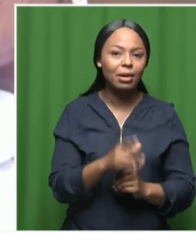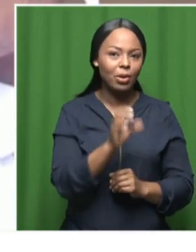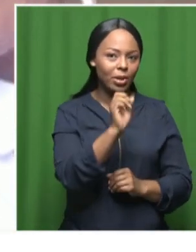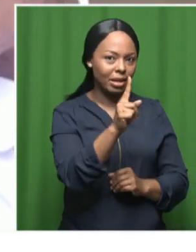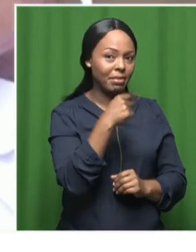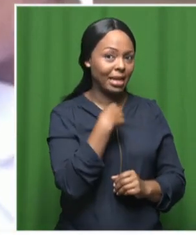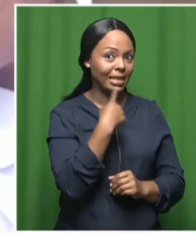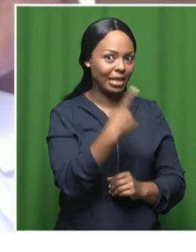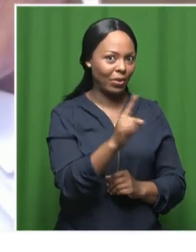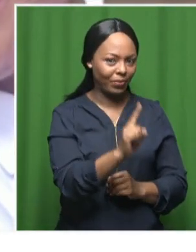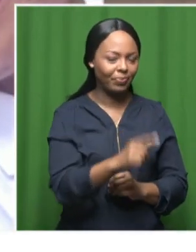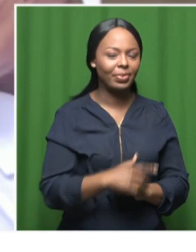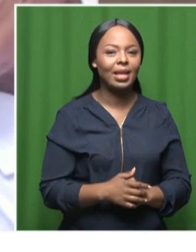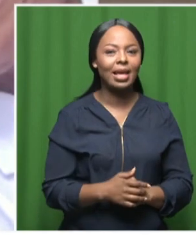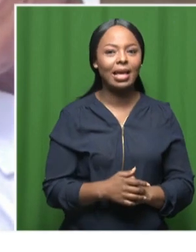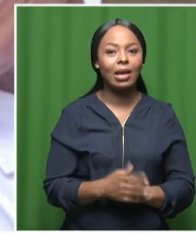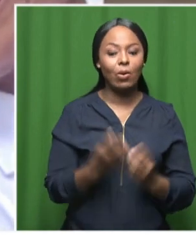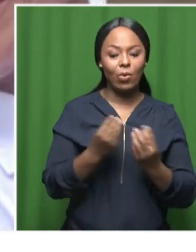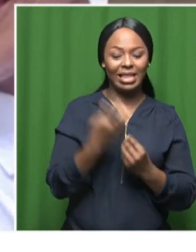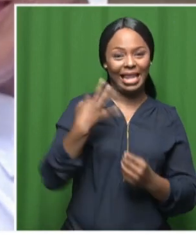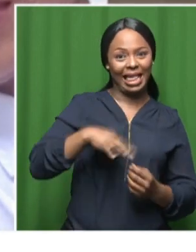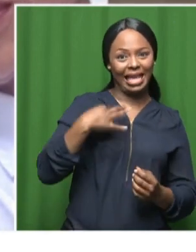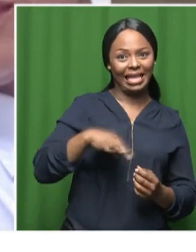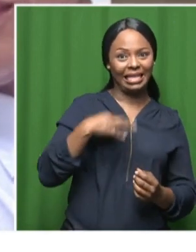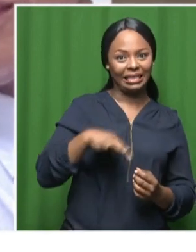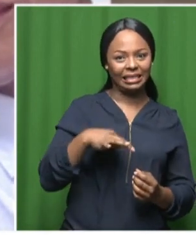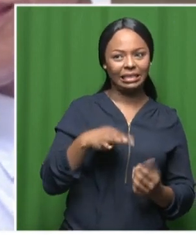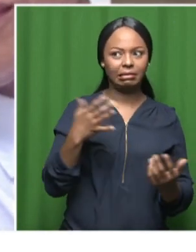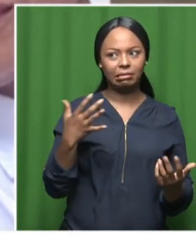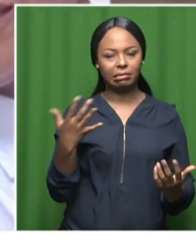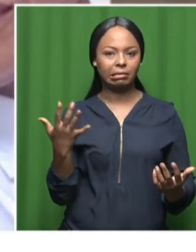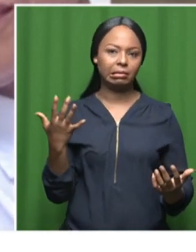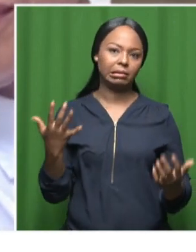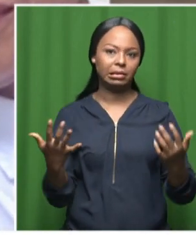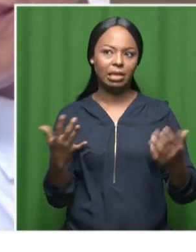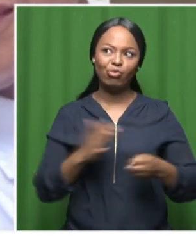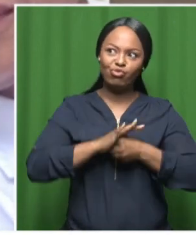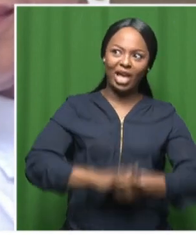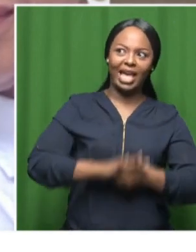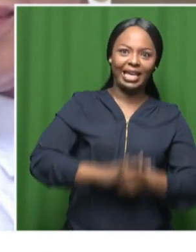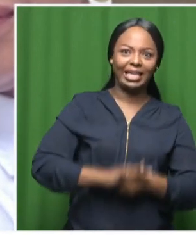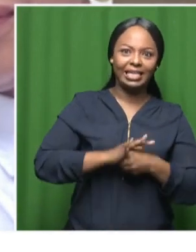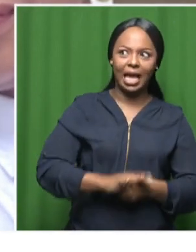quickly say, with the ladies, I don't think they have the pressure to be releasing,